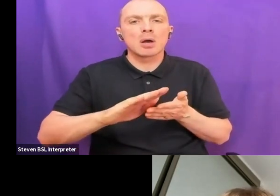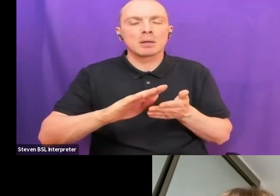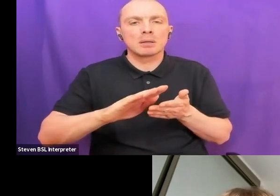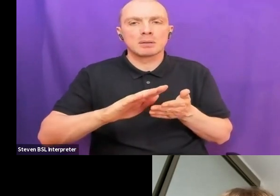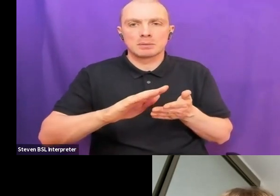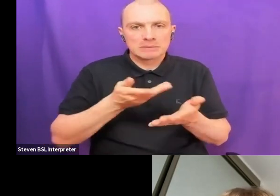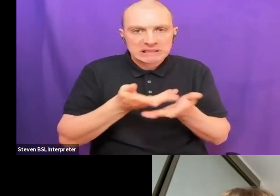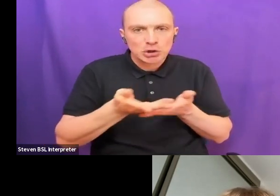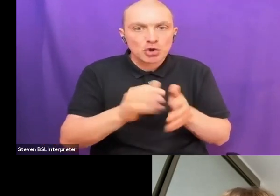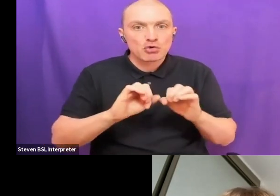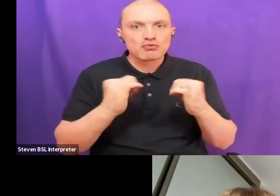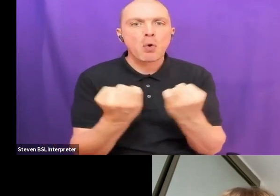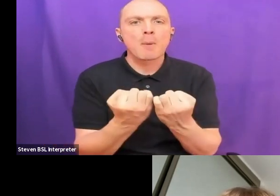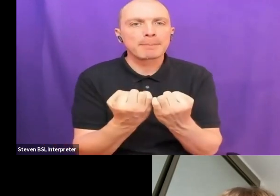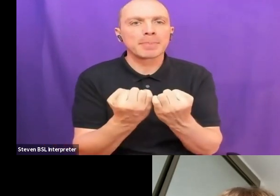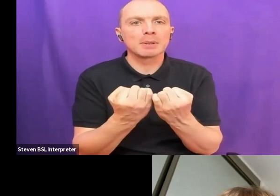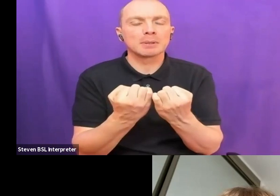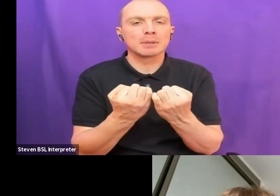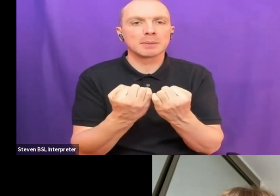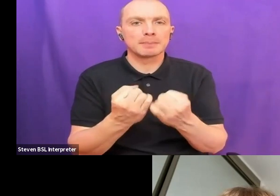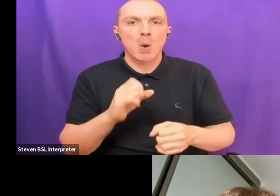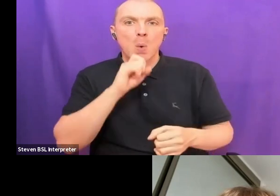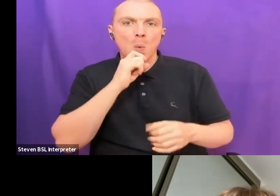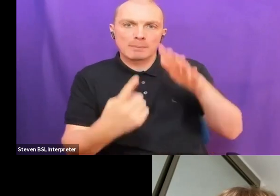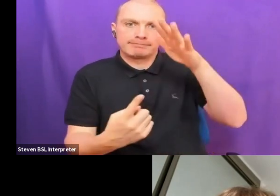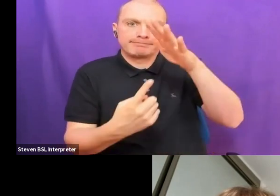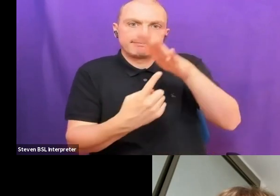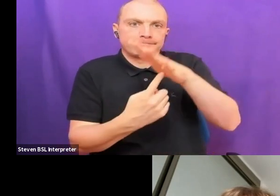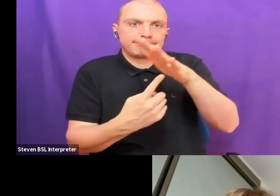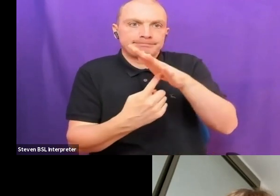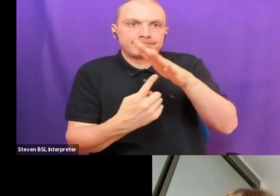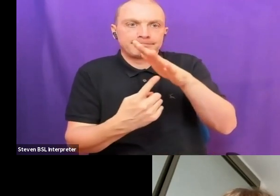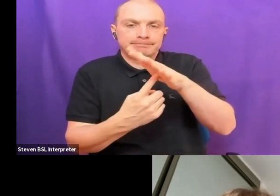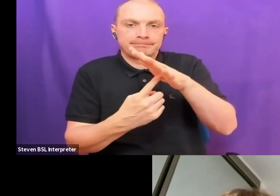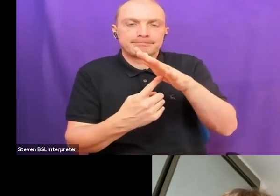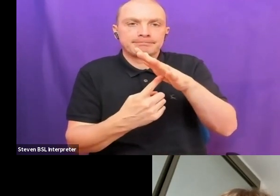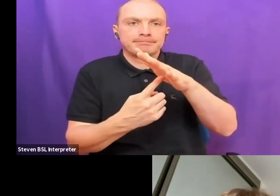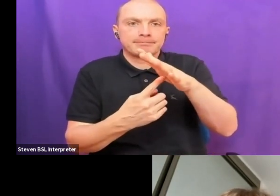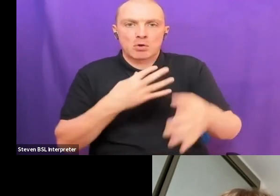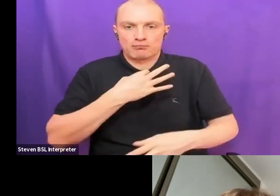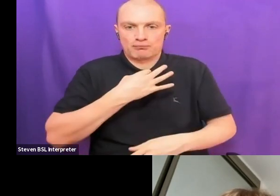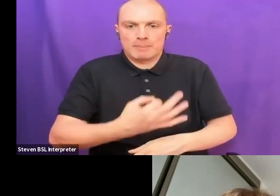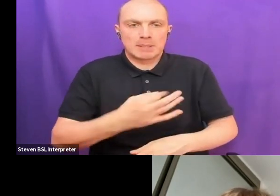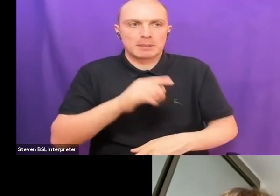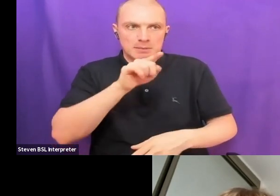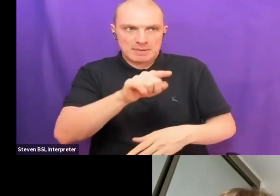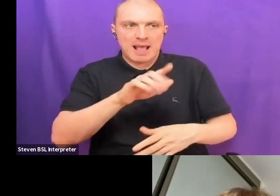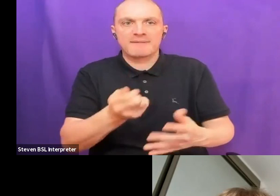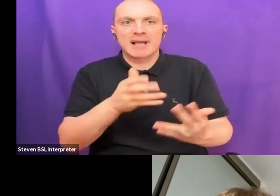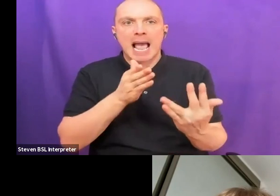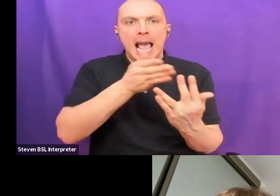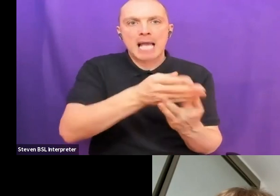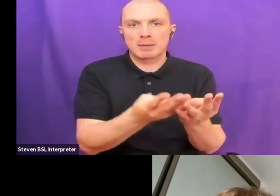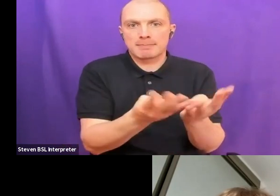know that the key one of the key stakeholders in that is the North Ayrshire Access Panel, but it includes the school, North Shore